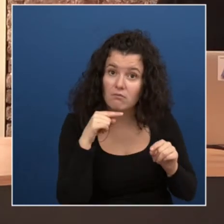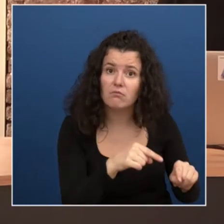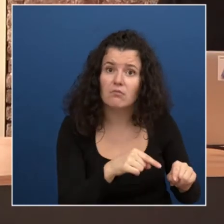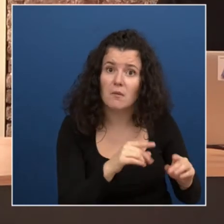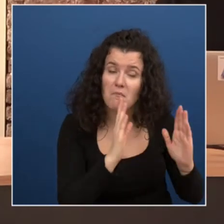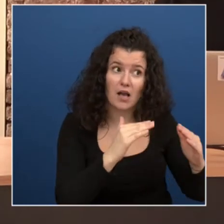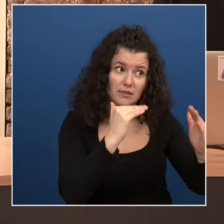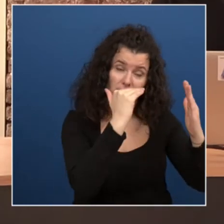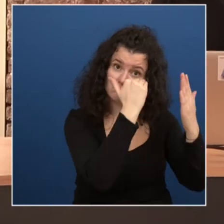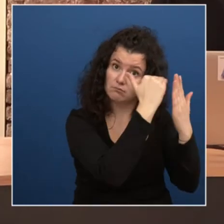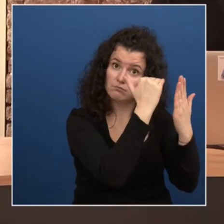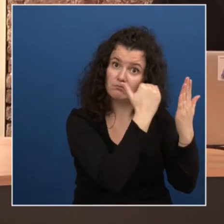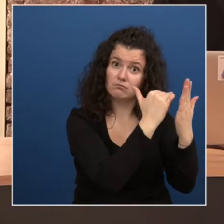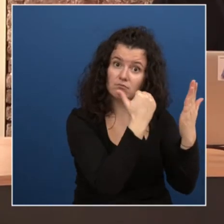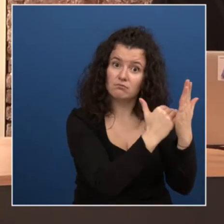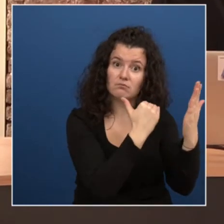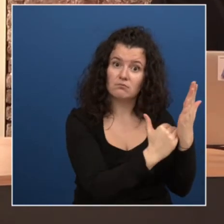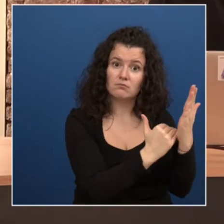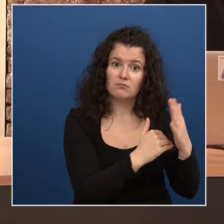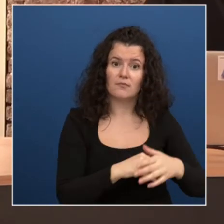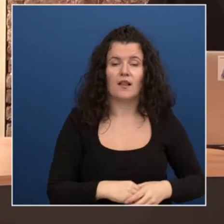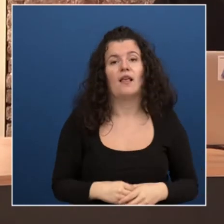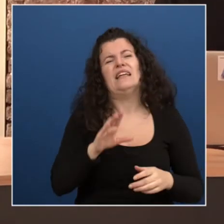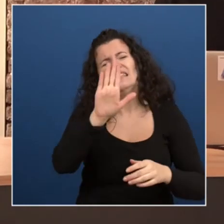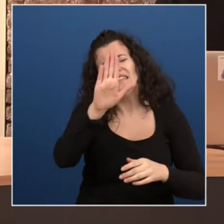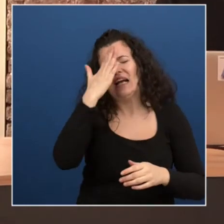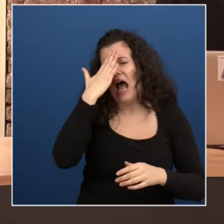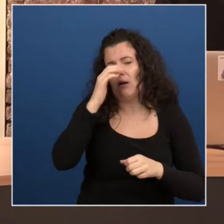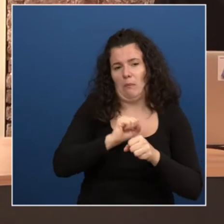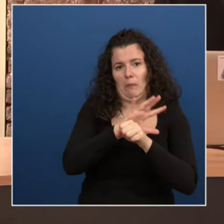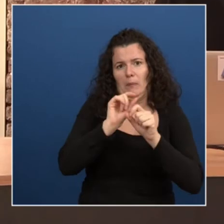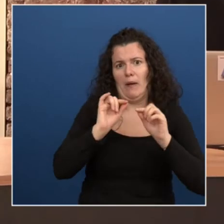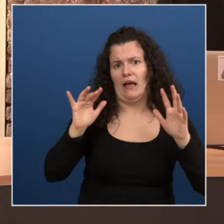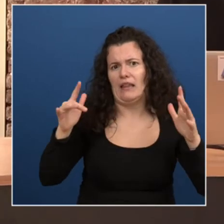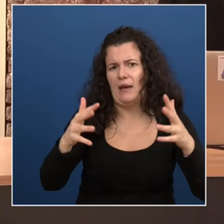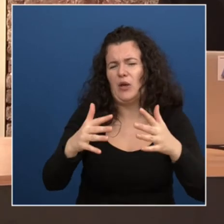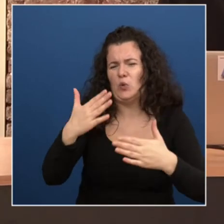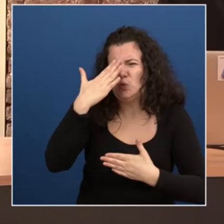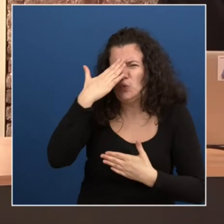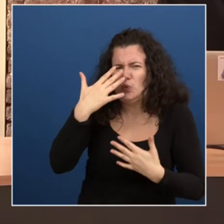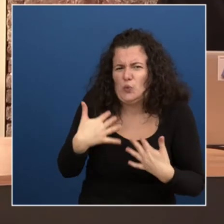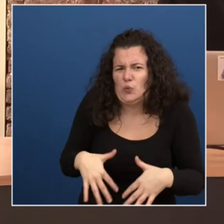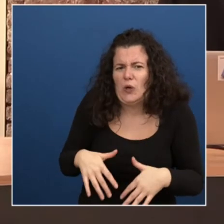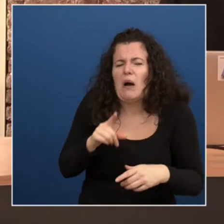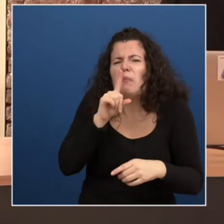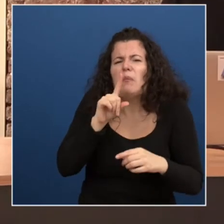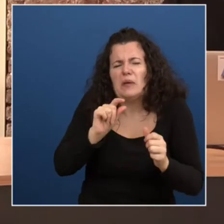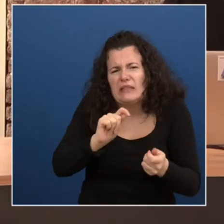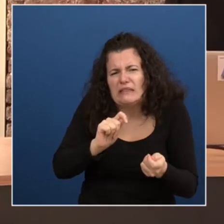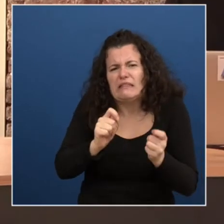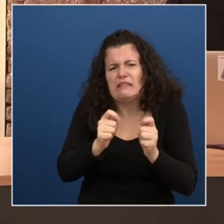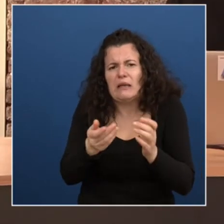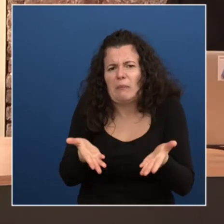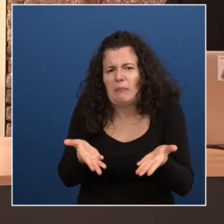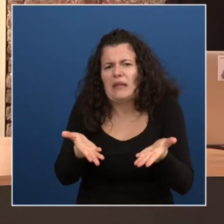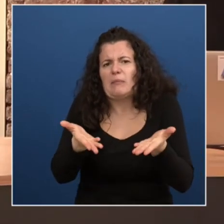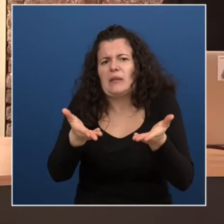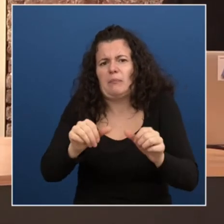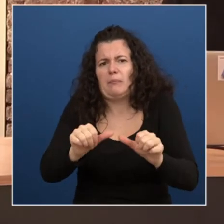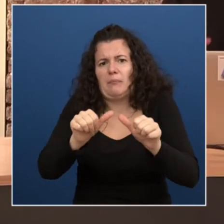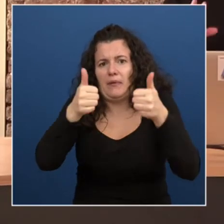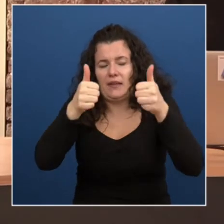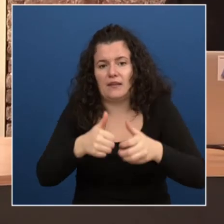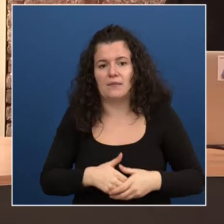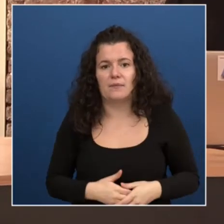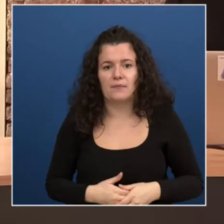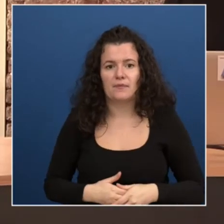it's bad the pandemic happening now, it's getting better right now. But one of the greatest things I saw in the pandemic, there's not one,